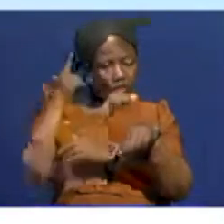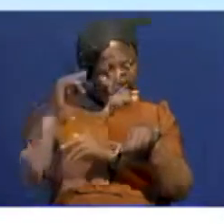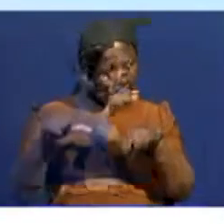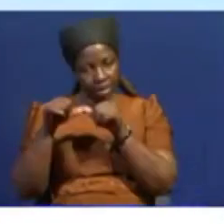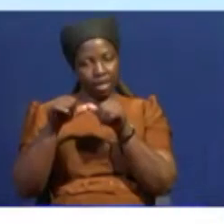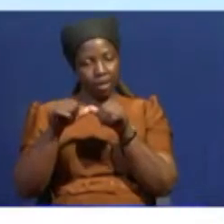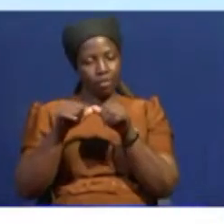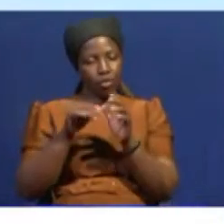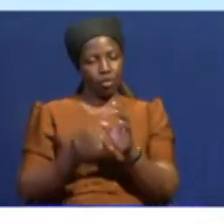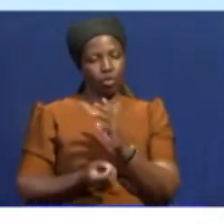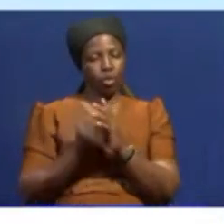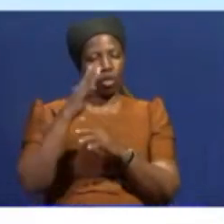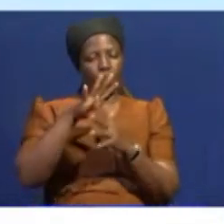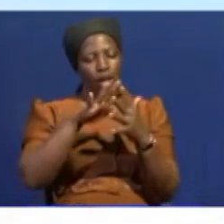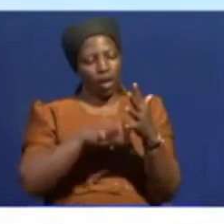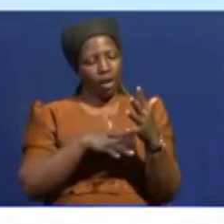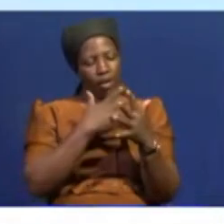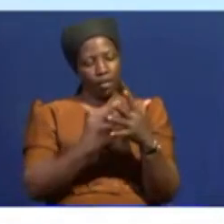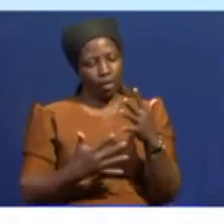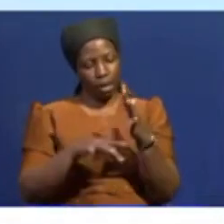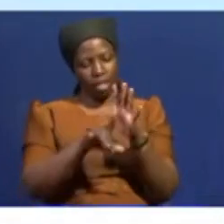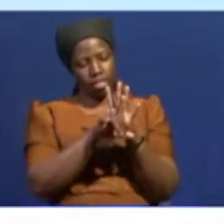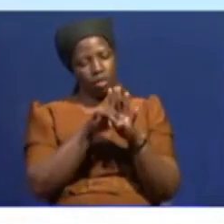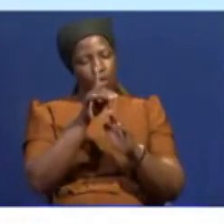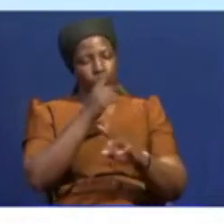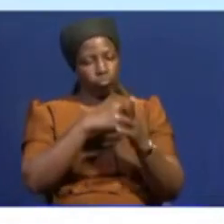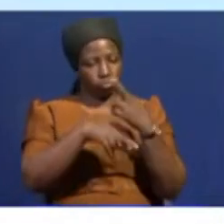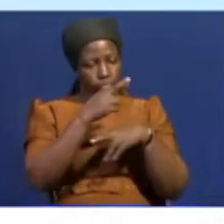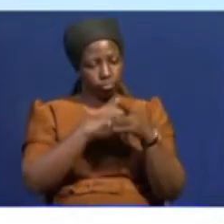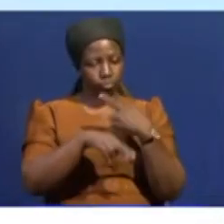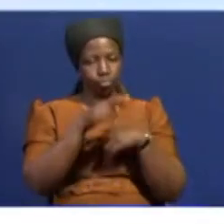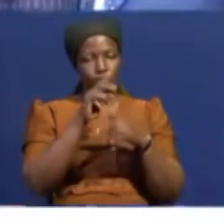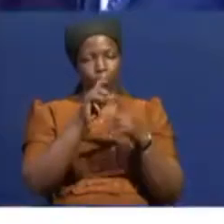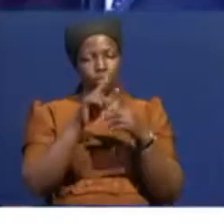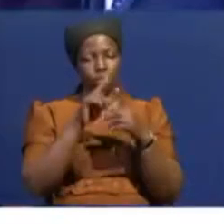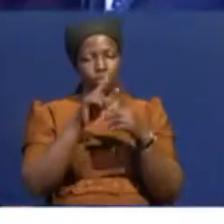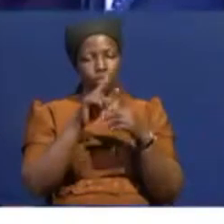We are reviewing the legal framework governing the sector to align it with the current market realities